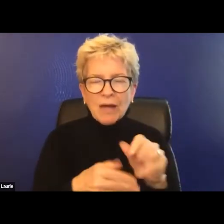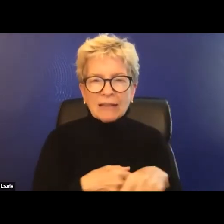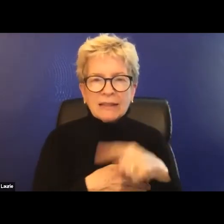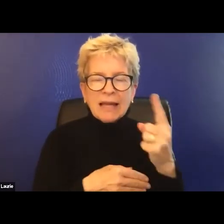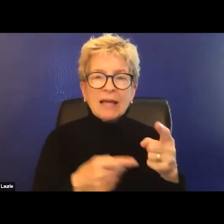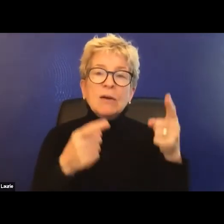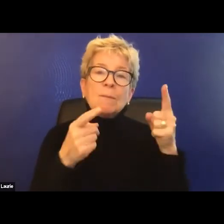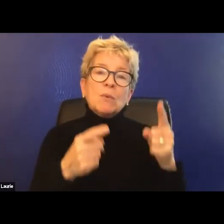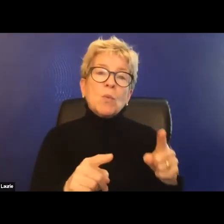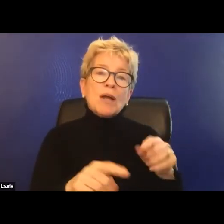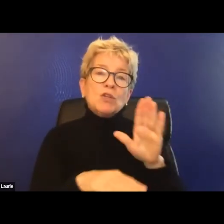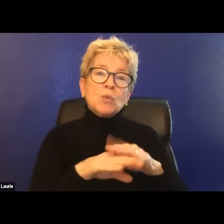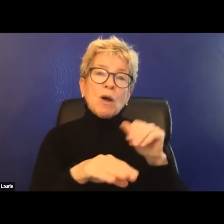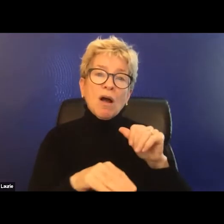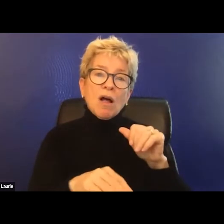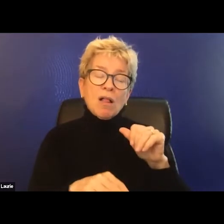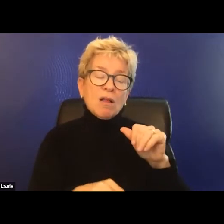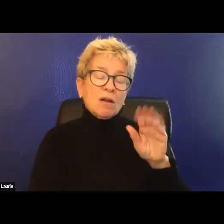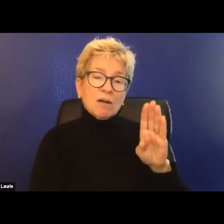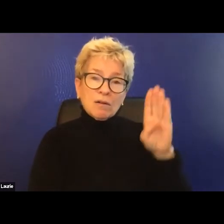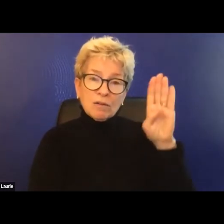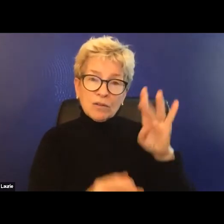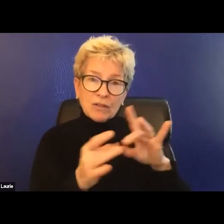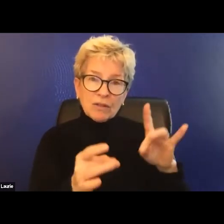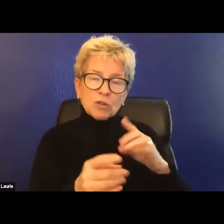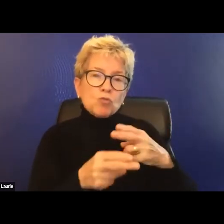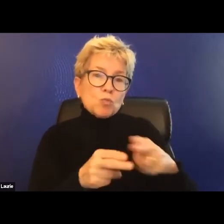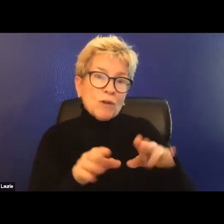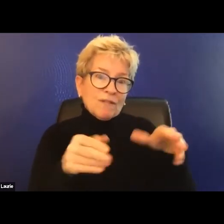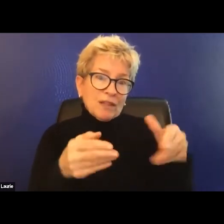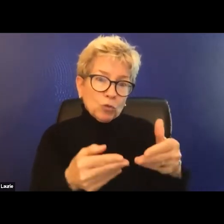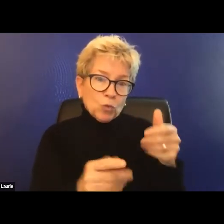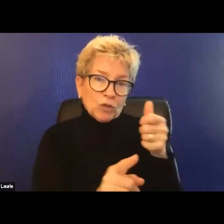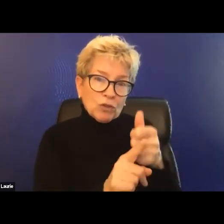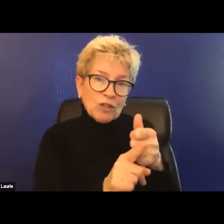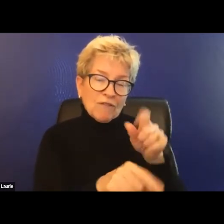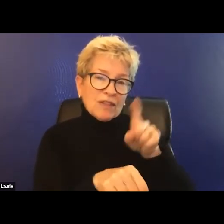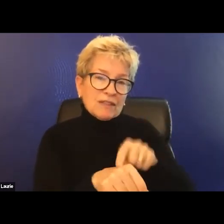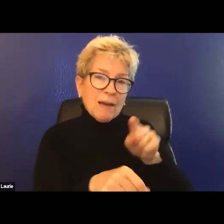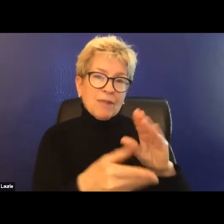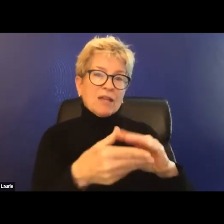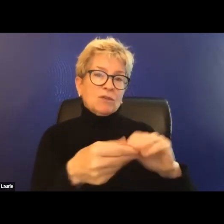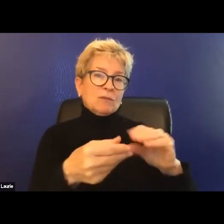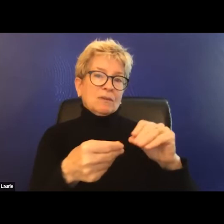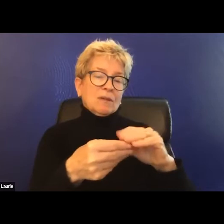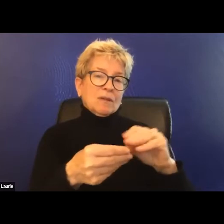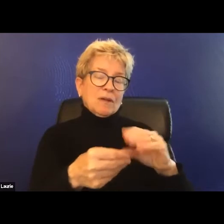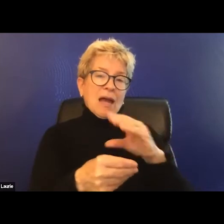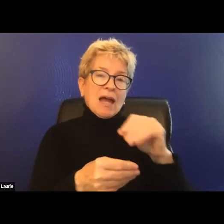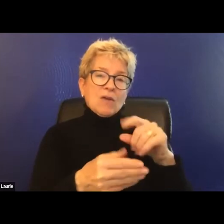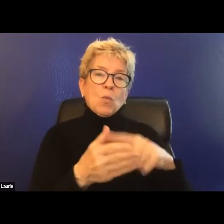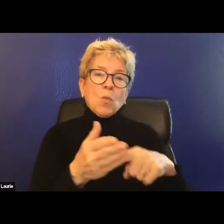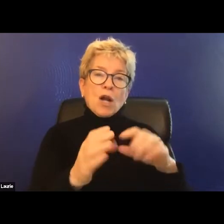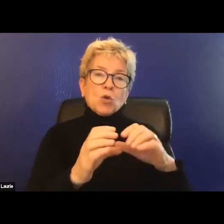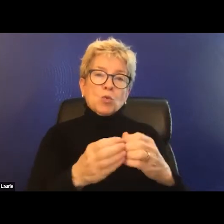hand to speak, if you could just briefly introduce yourself and the what you're representing on this CRIS committee. That'll